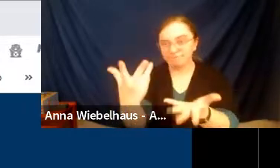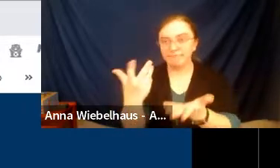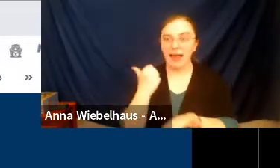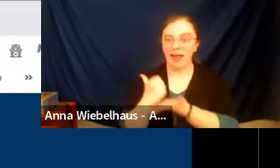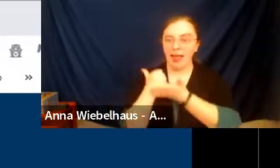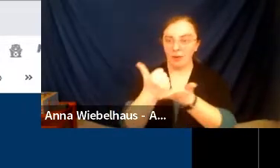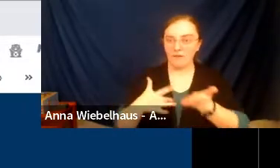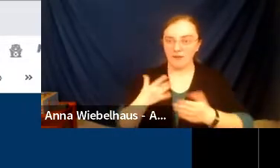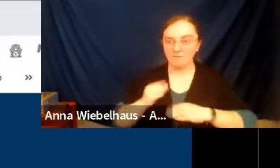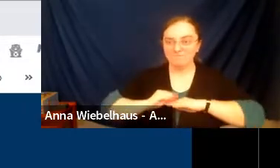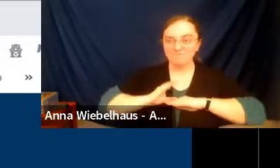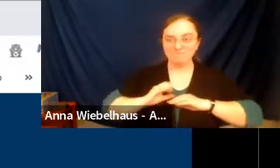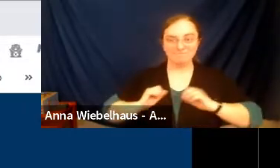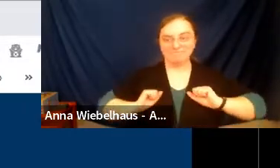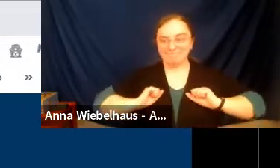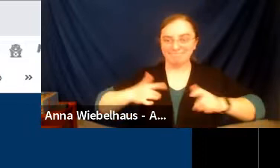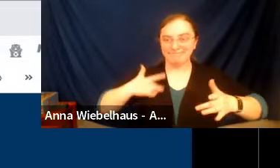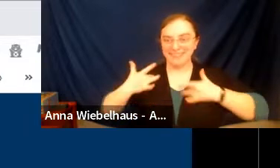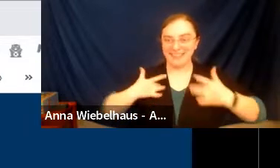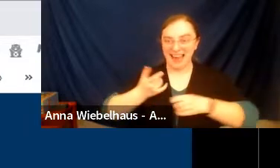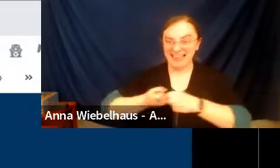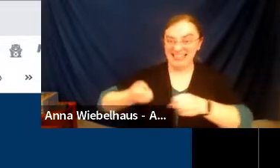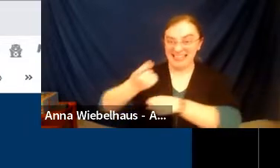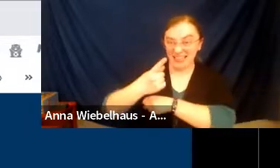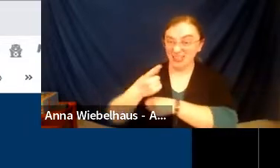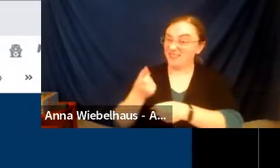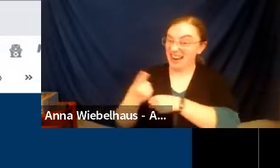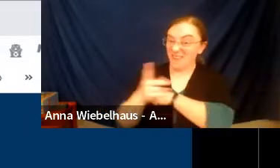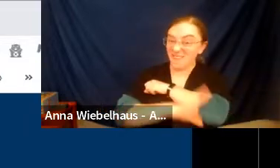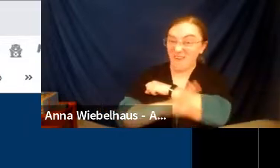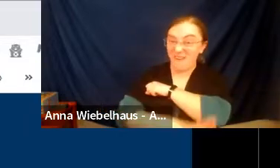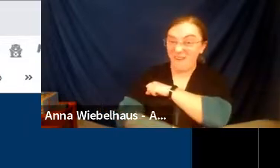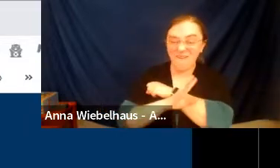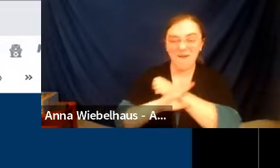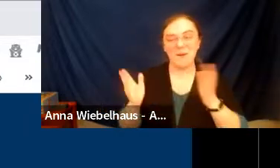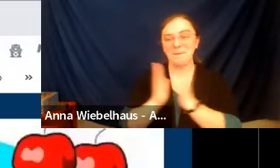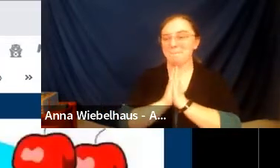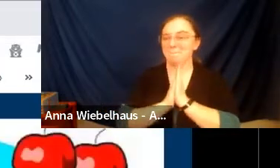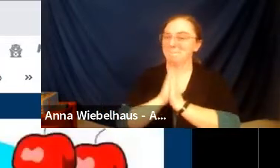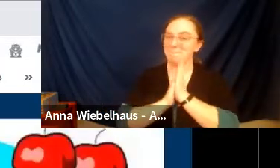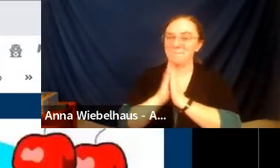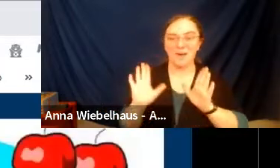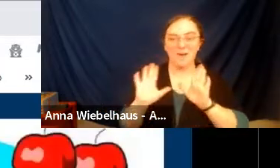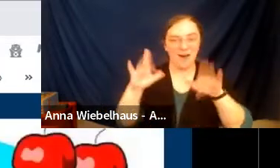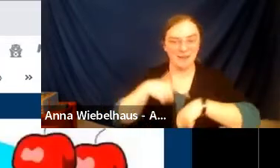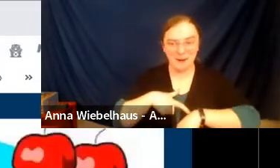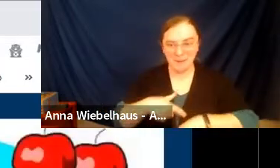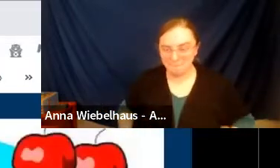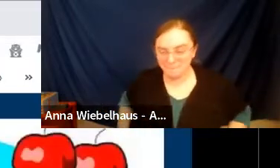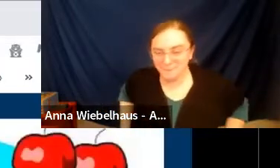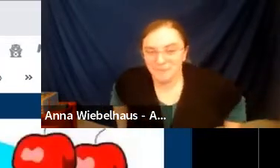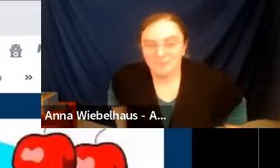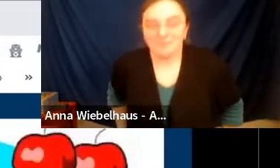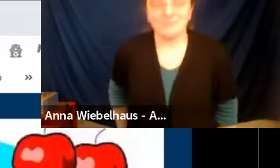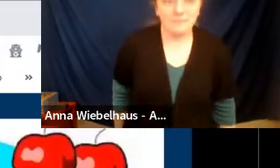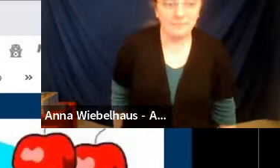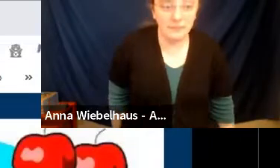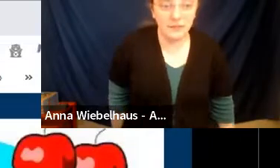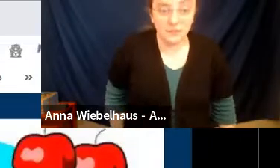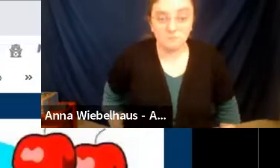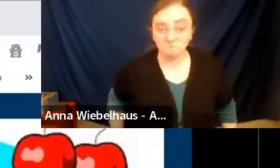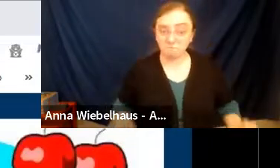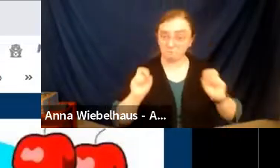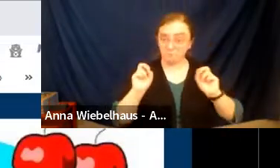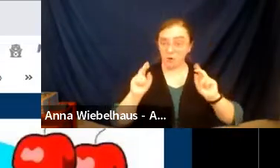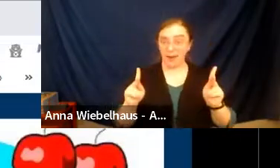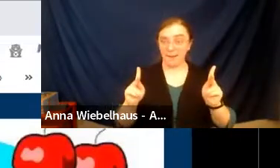really excited about next year, because it is a really exciting time. So who is eligible